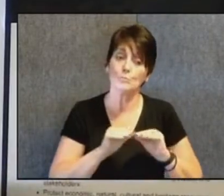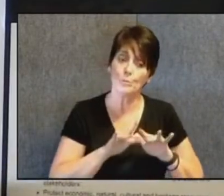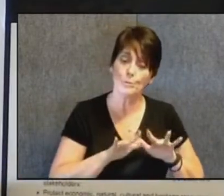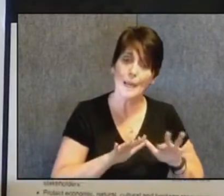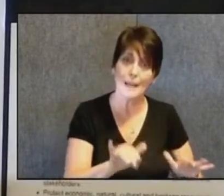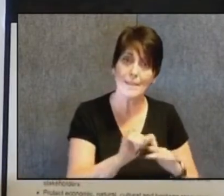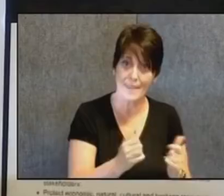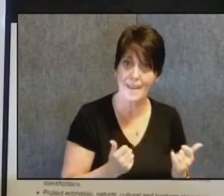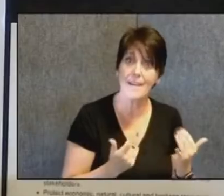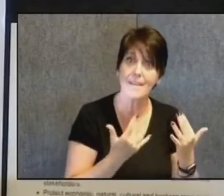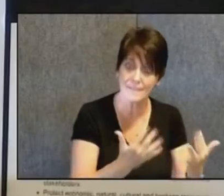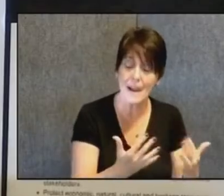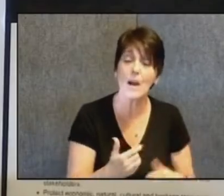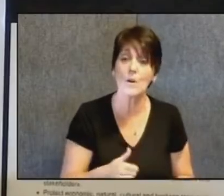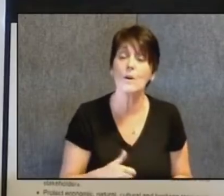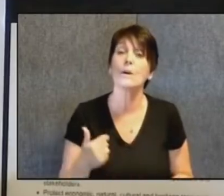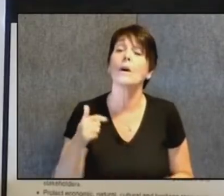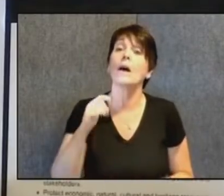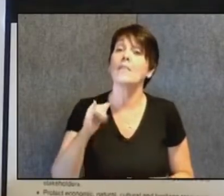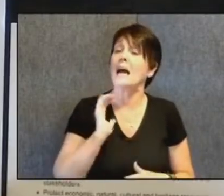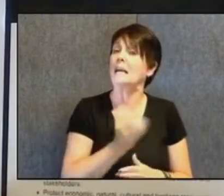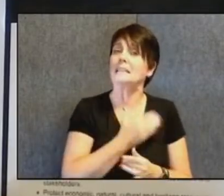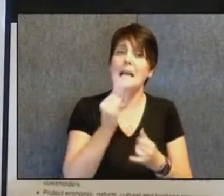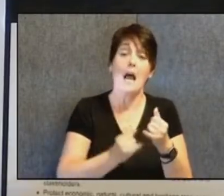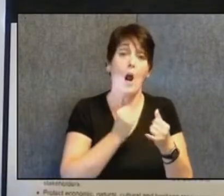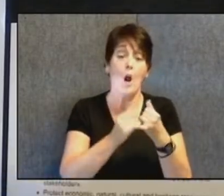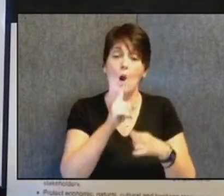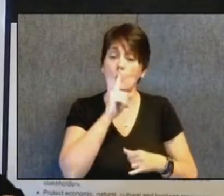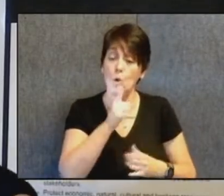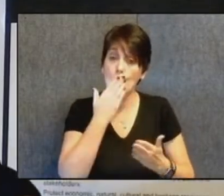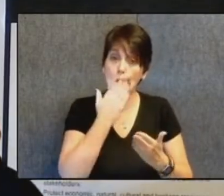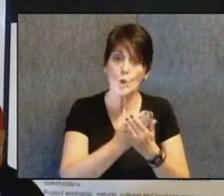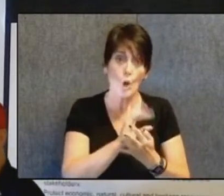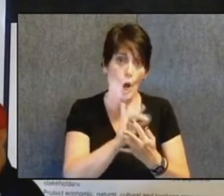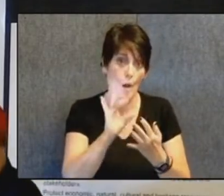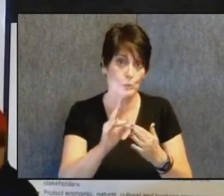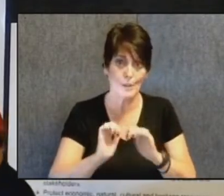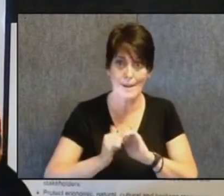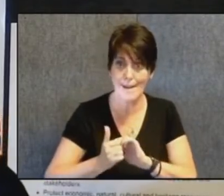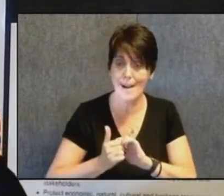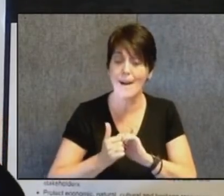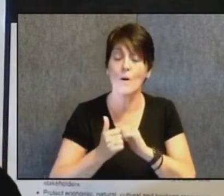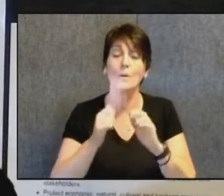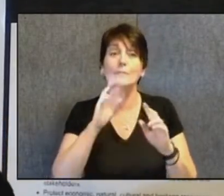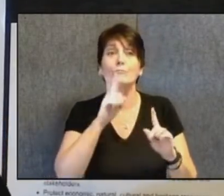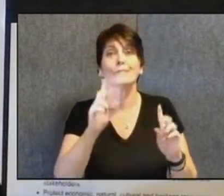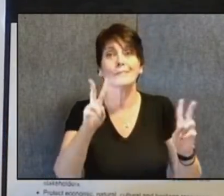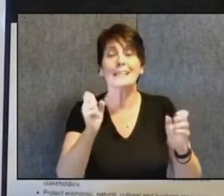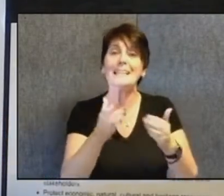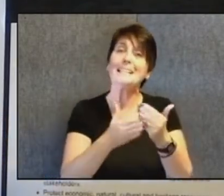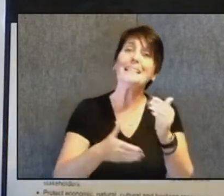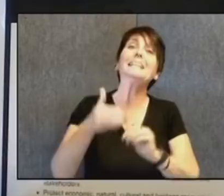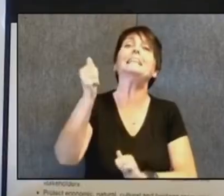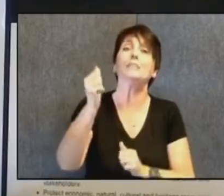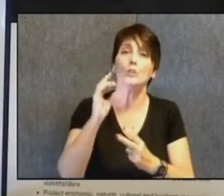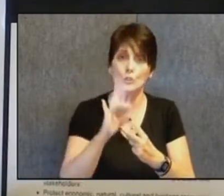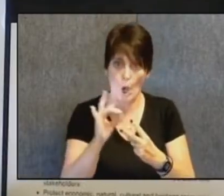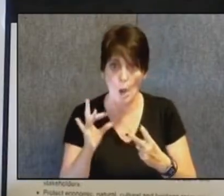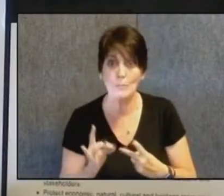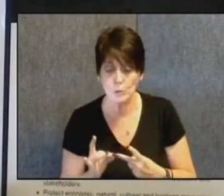fire. And this is our last really good option to do so. It's our last quote unquote easier